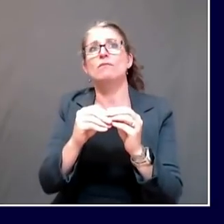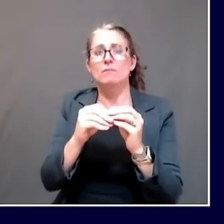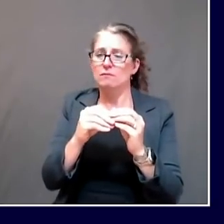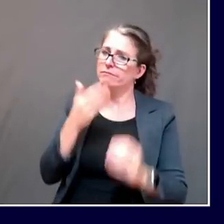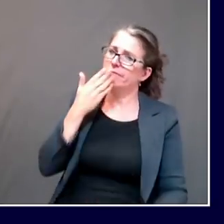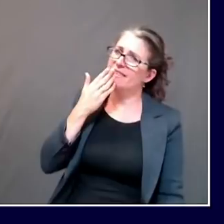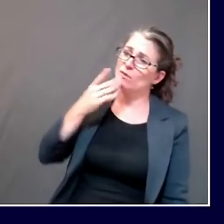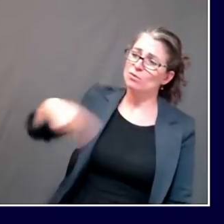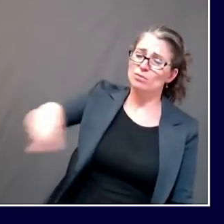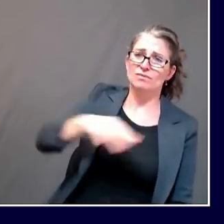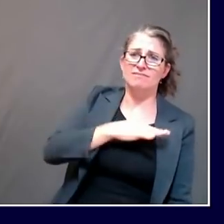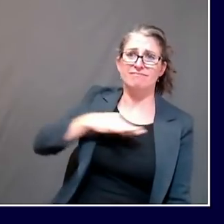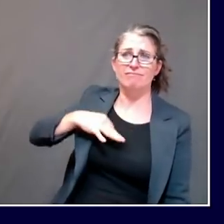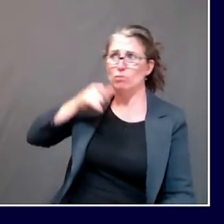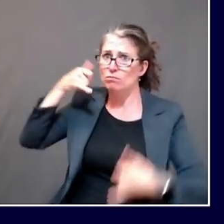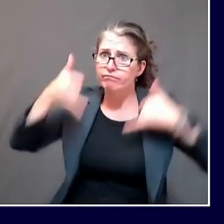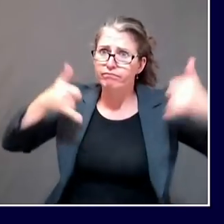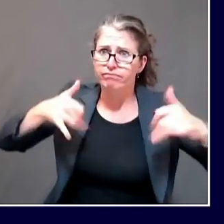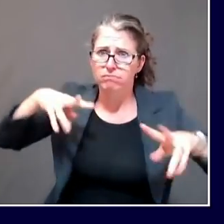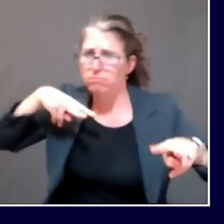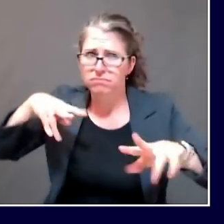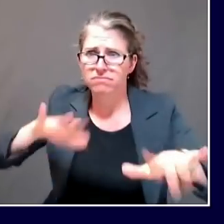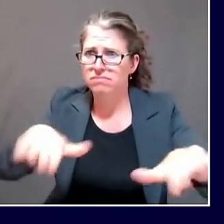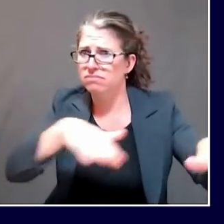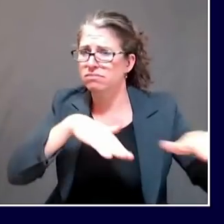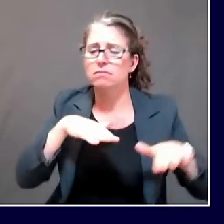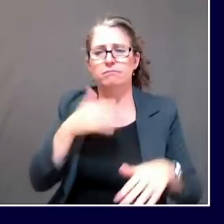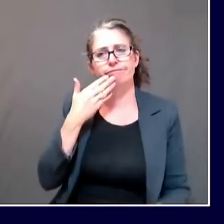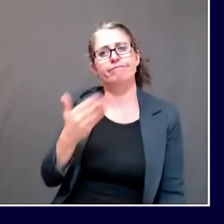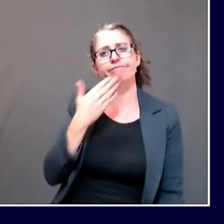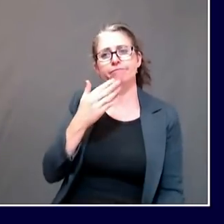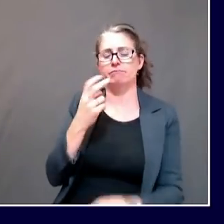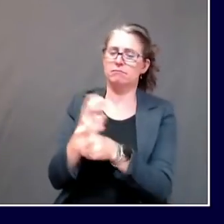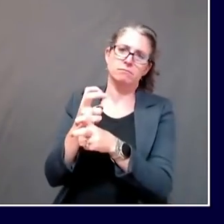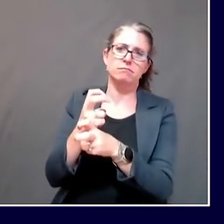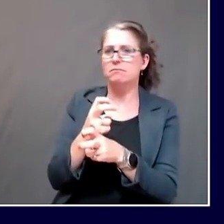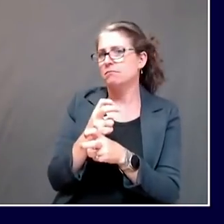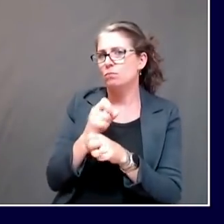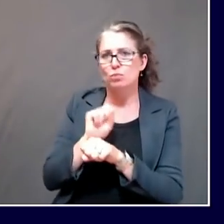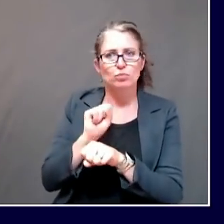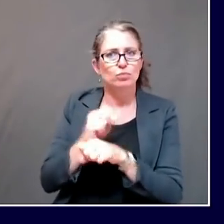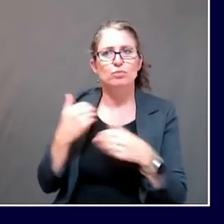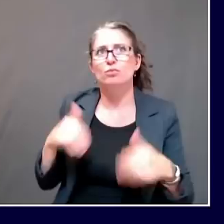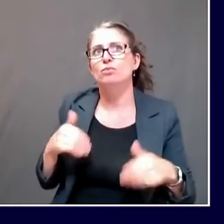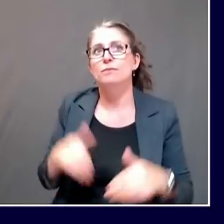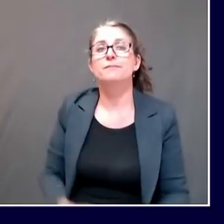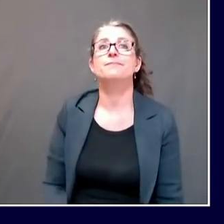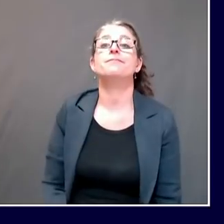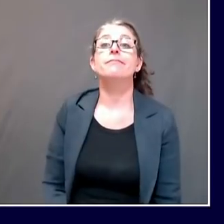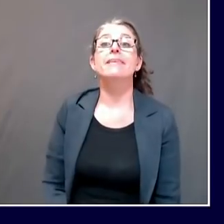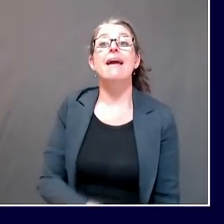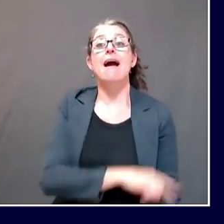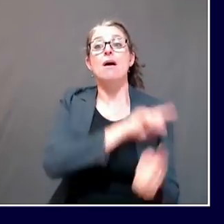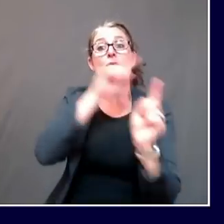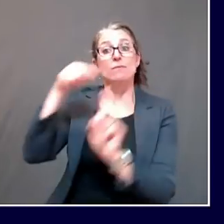couple of updates on where things stand with respect to testing in the state of Maine. Based on